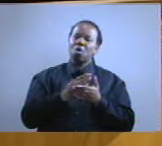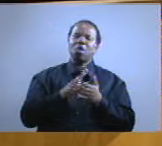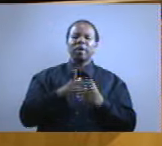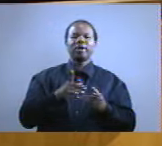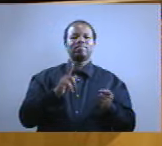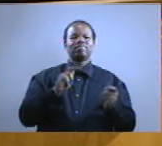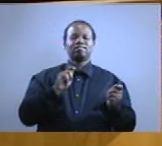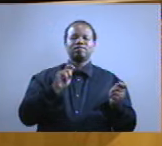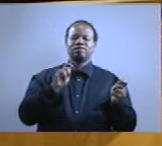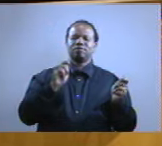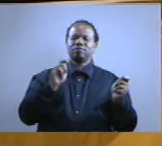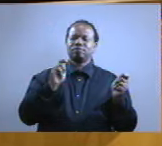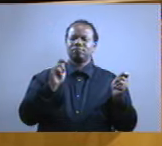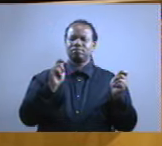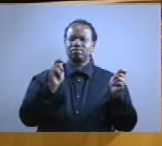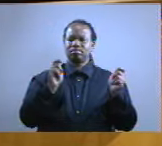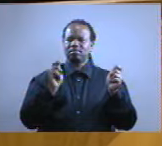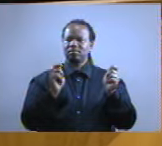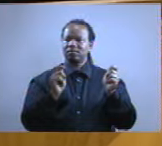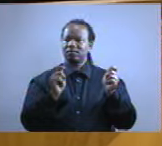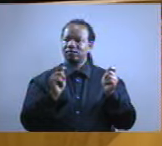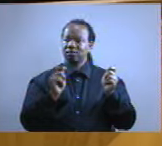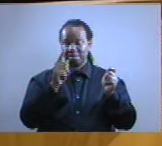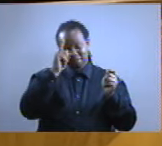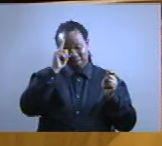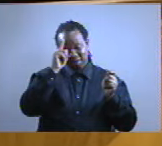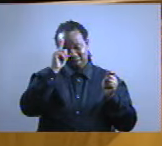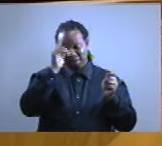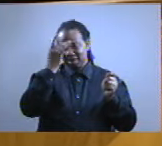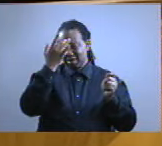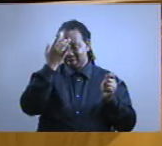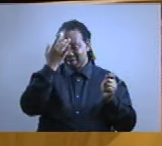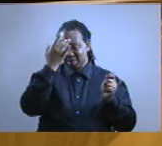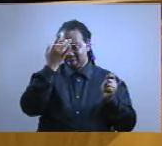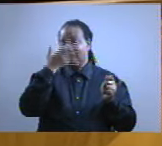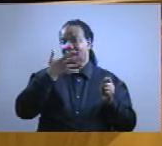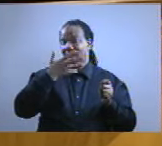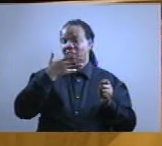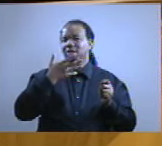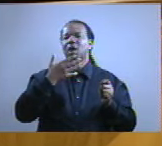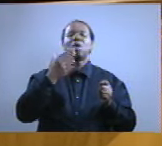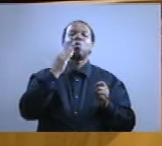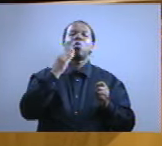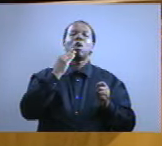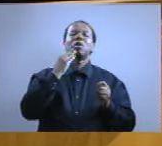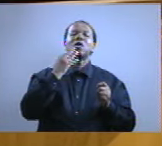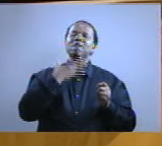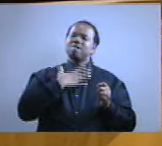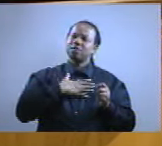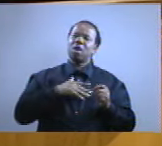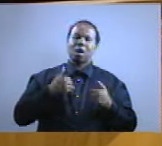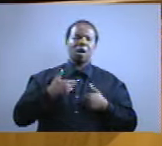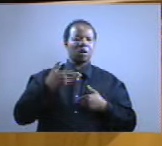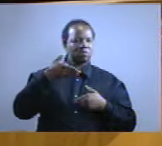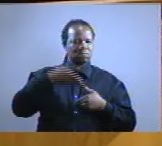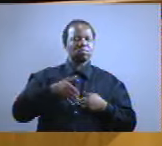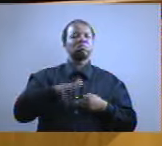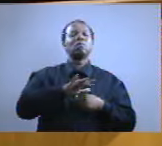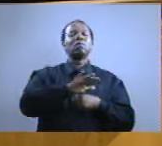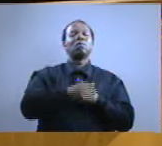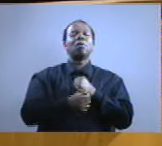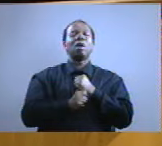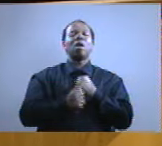everyone, black, Indian, colored, and white, feels that they are part of this particular country, and that they all